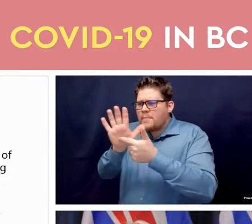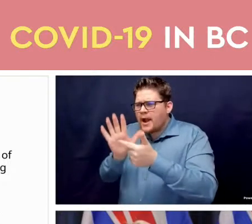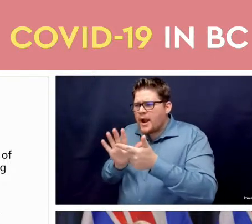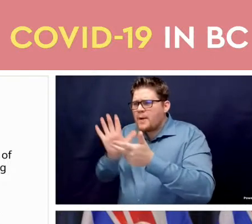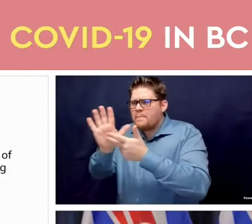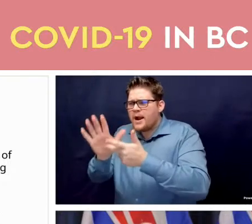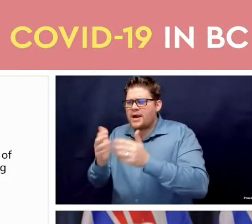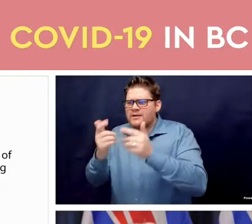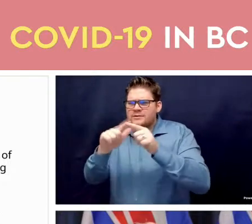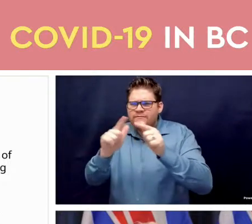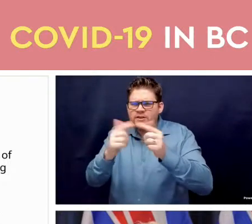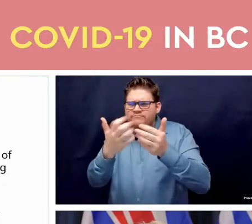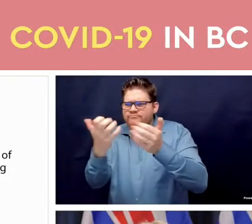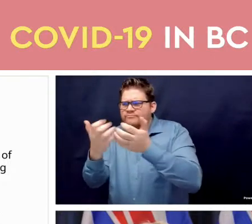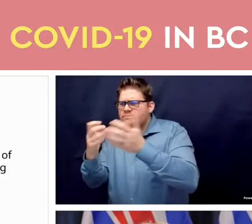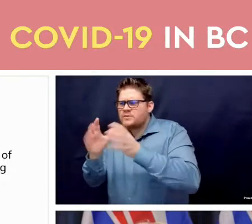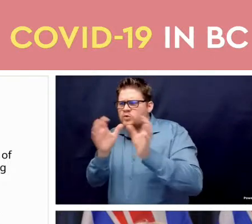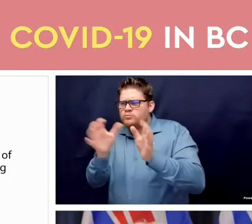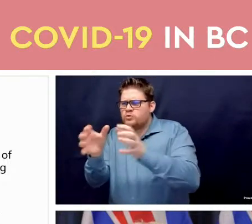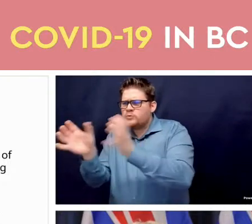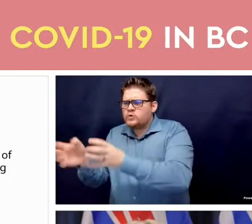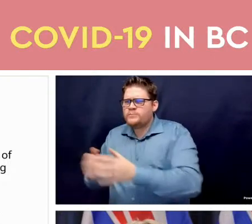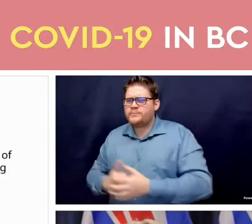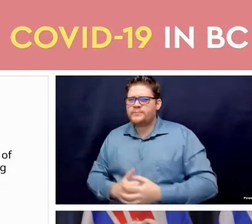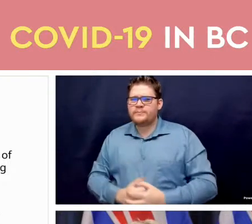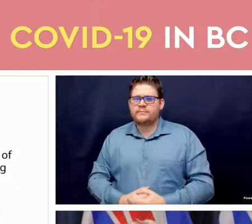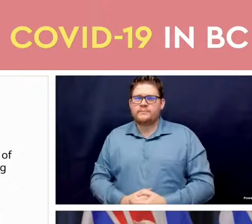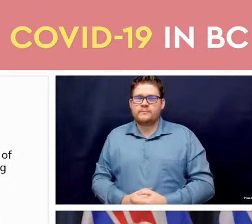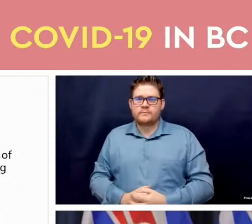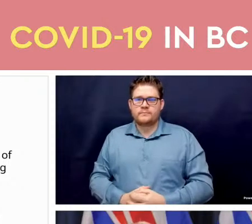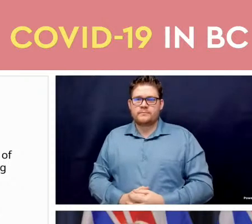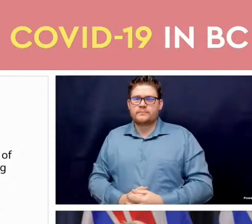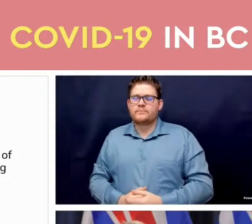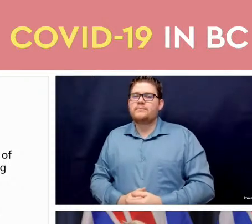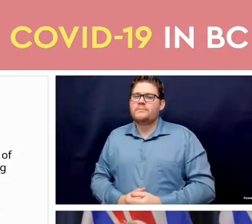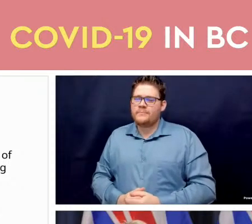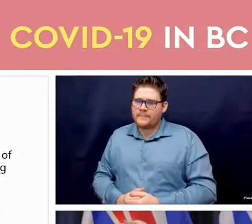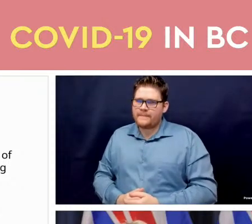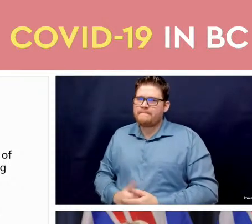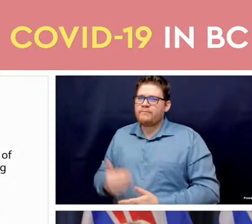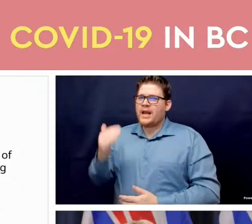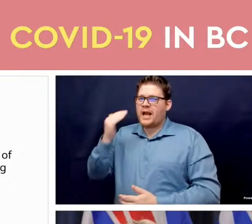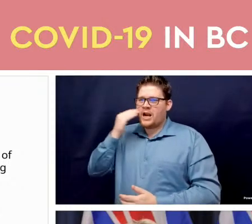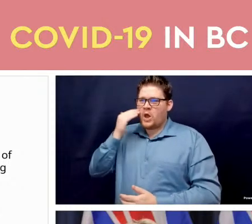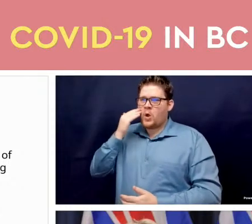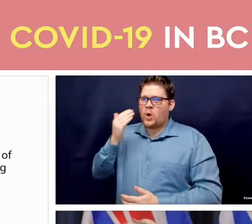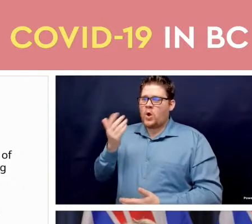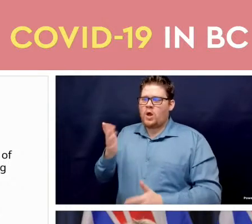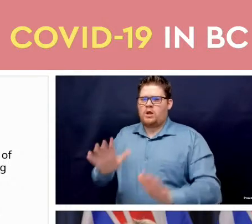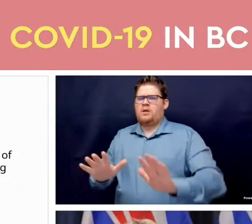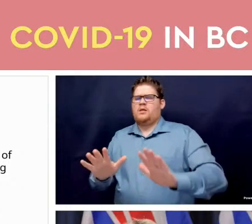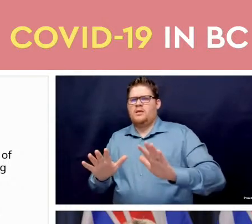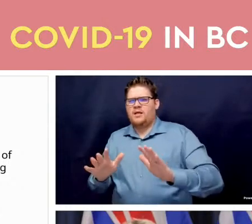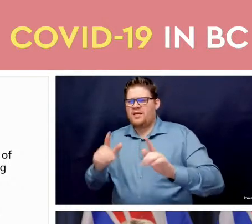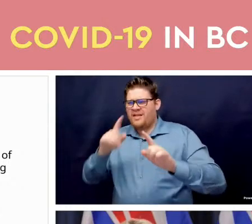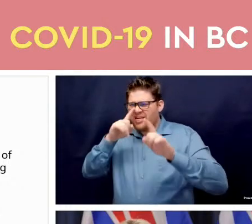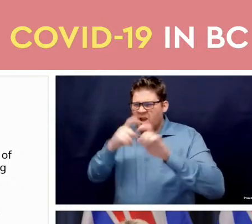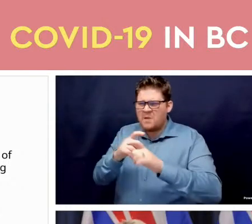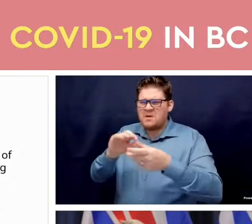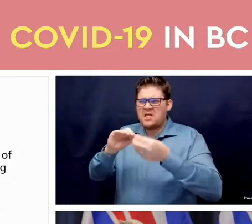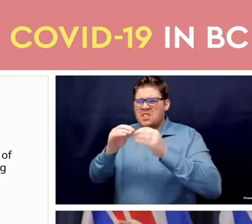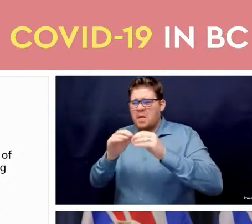snapshot. And I know this sounds complicated, but you know, we know that about 30 to 40 people have been admitted a